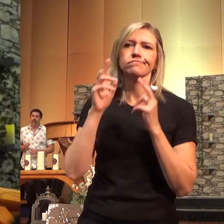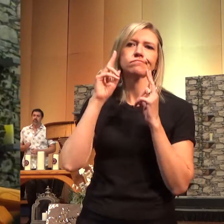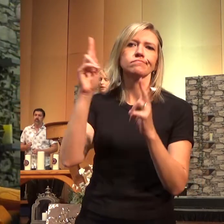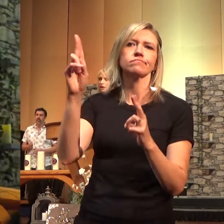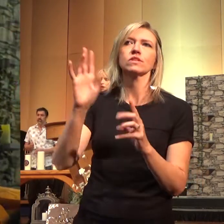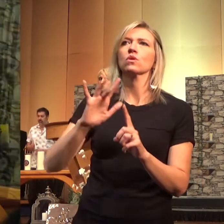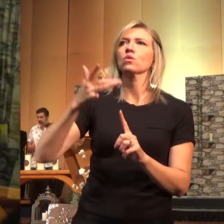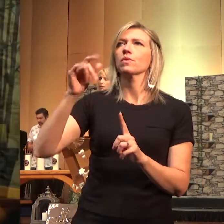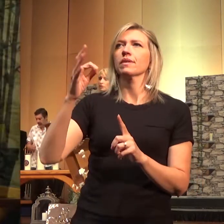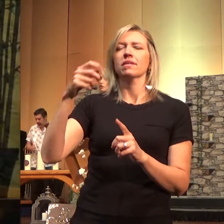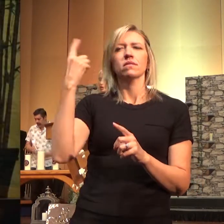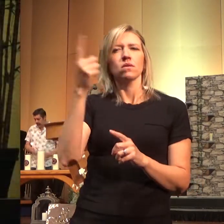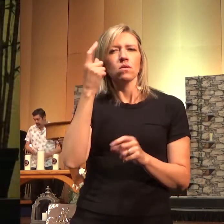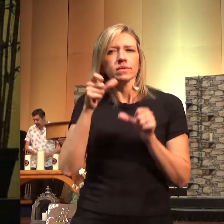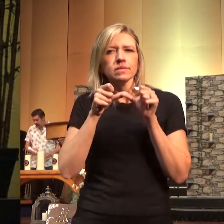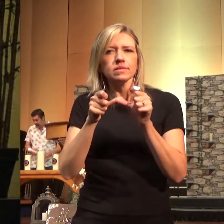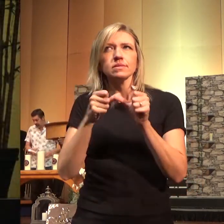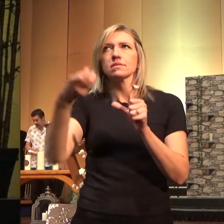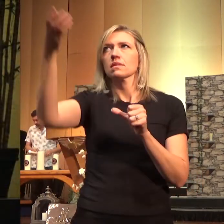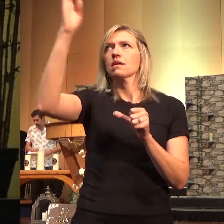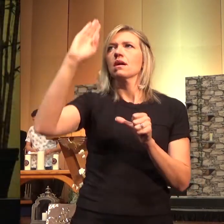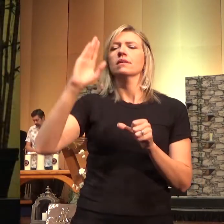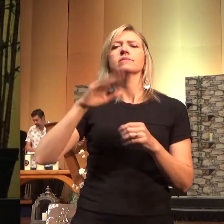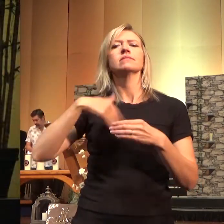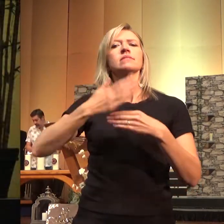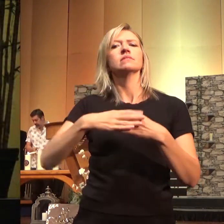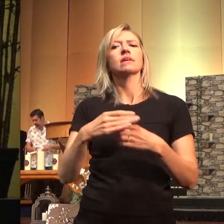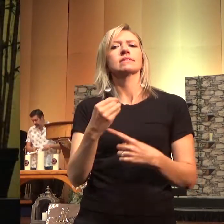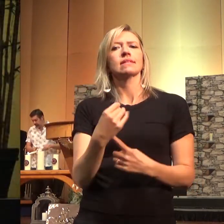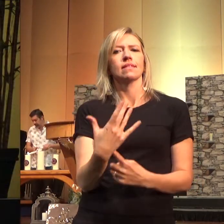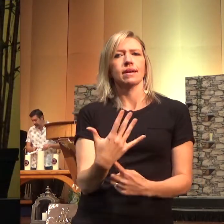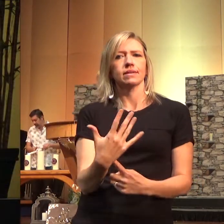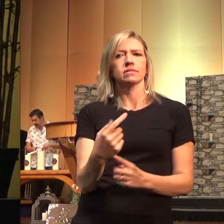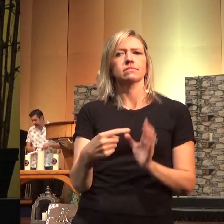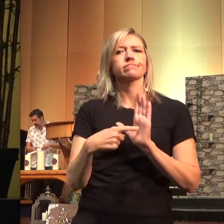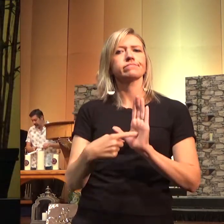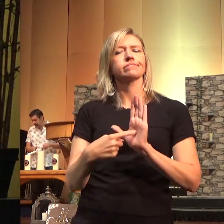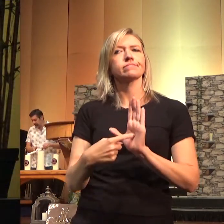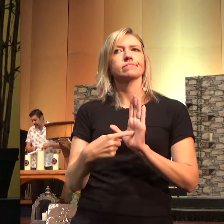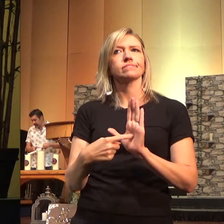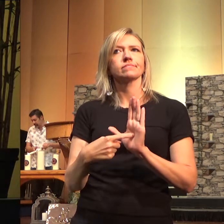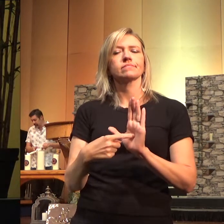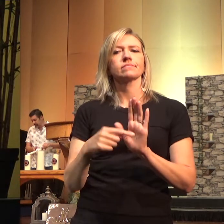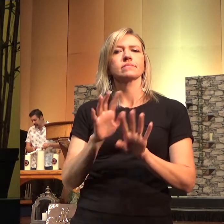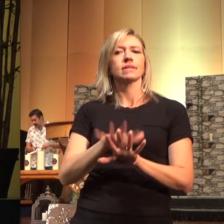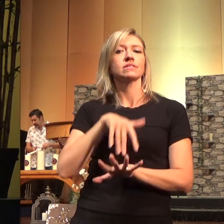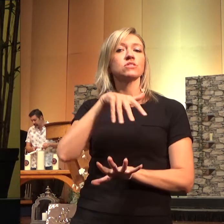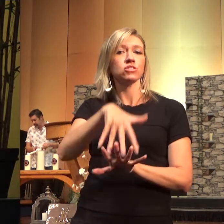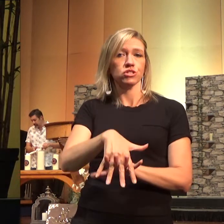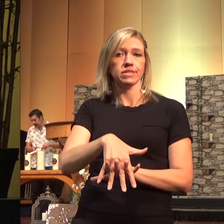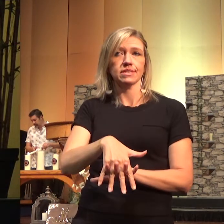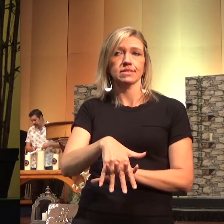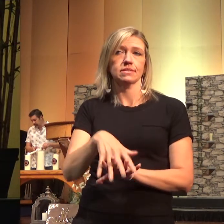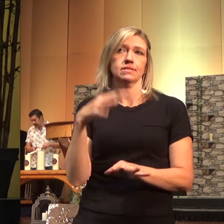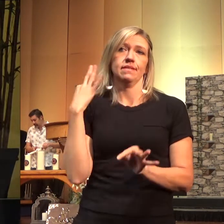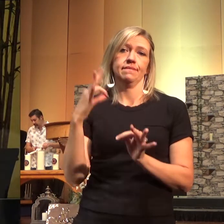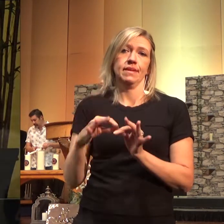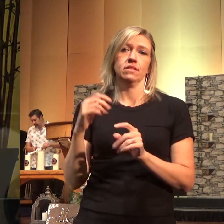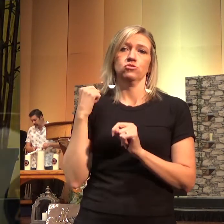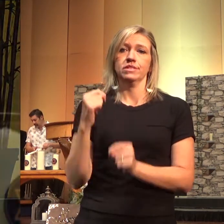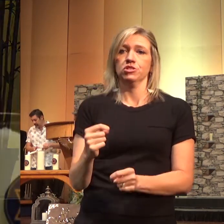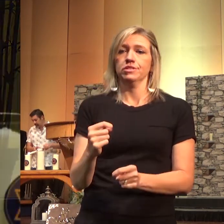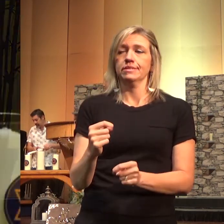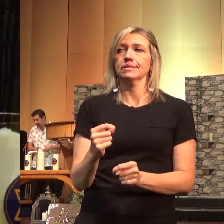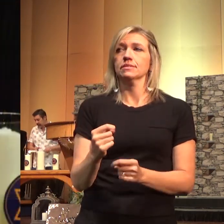To the glory of the omnipresent God, we kindle this light, symbolically representing the indigenous faith